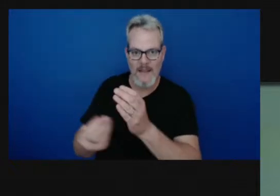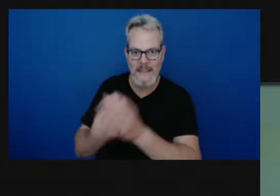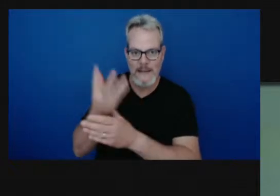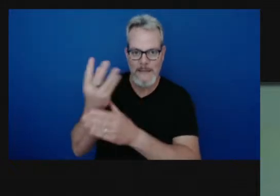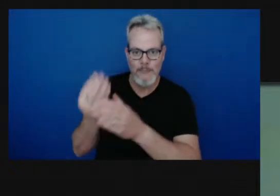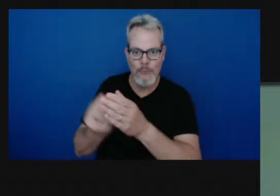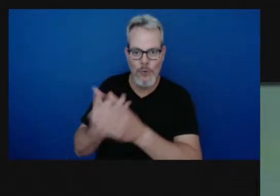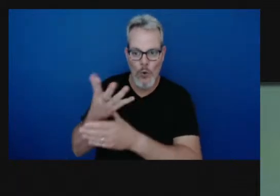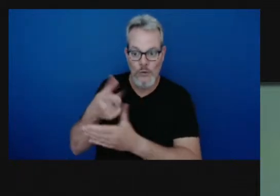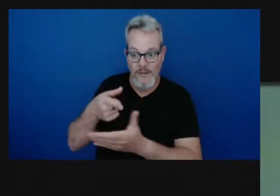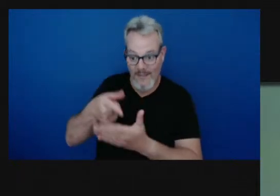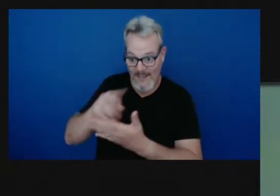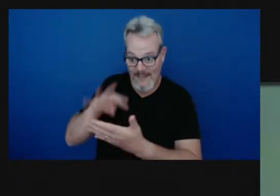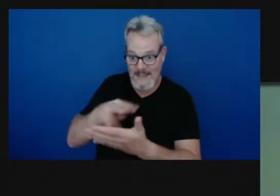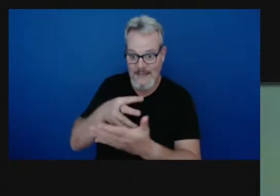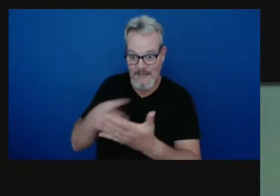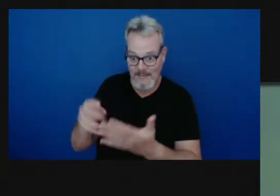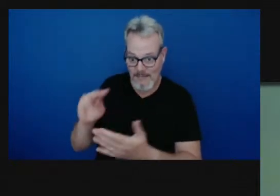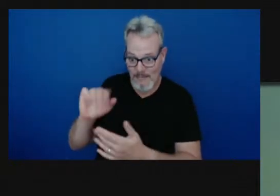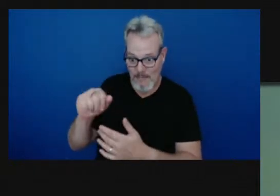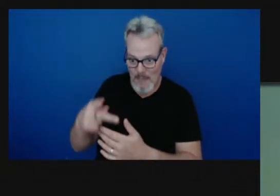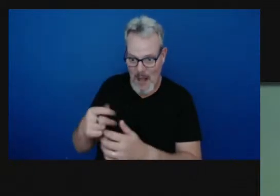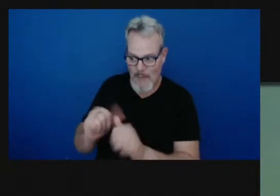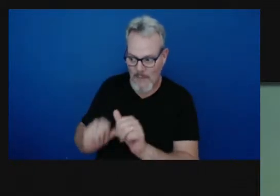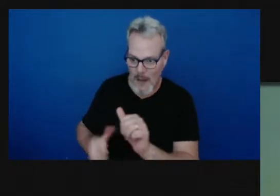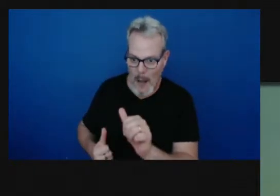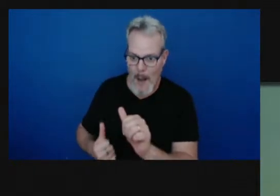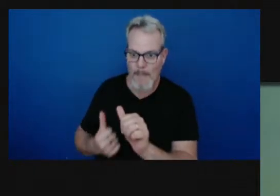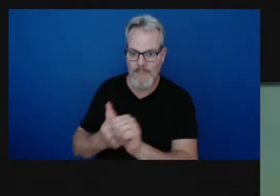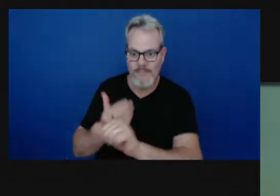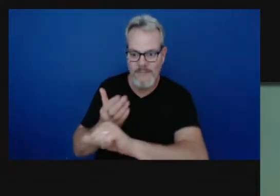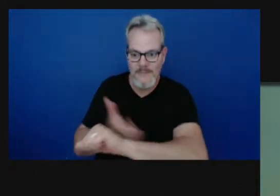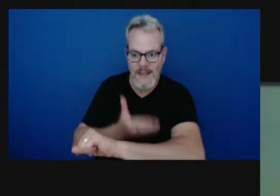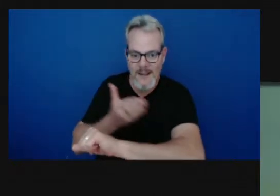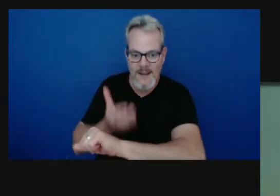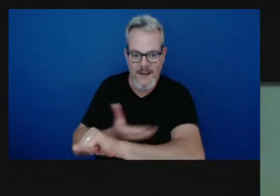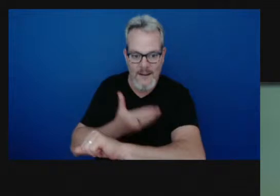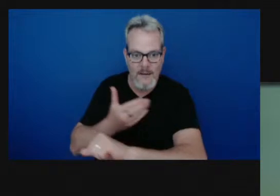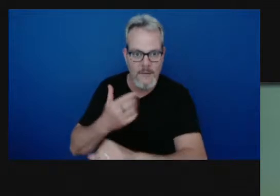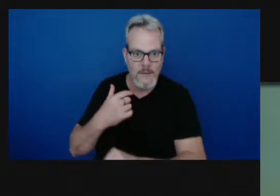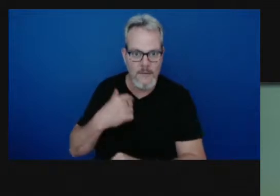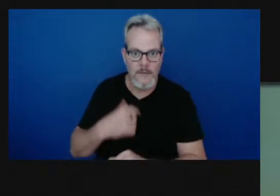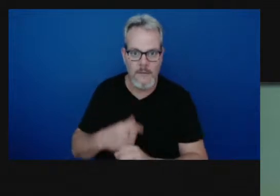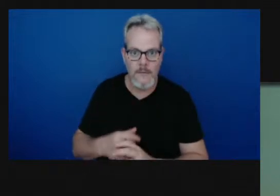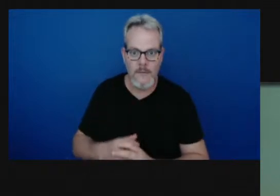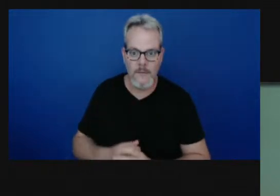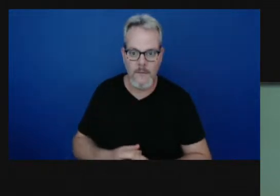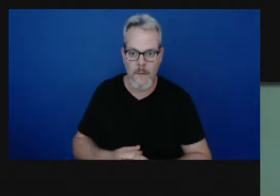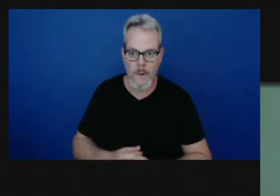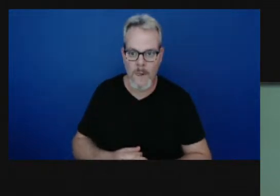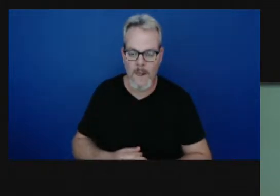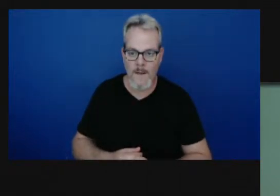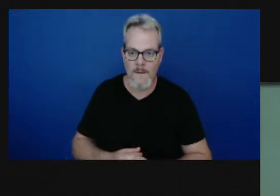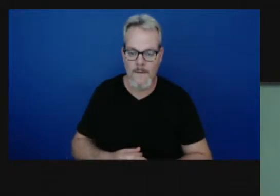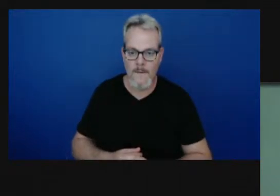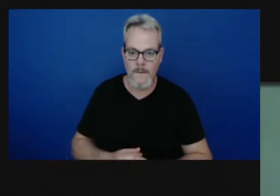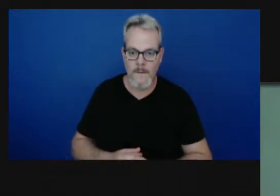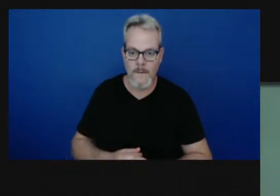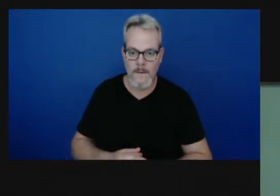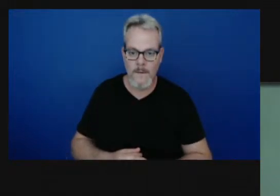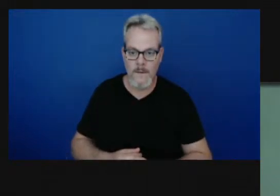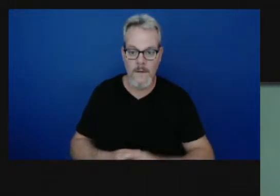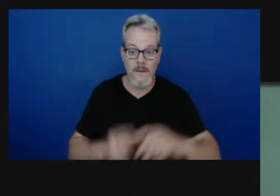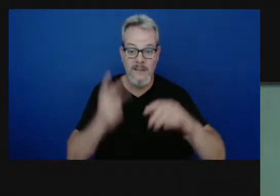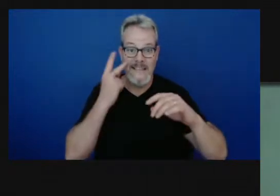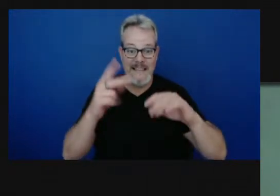in the process of being updated by Kendra Lynn and Drew Downs from HBO. But anyway, the contours show